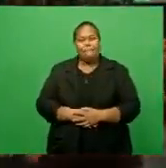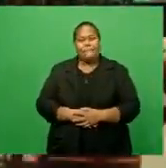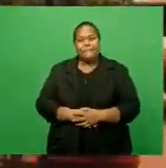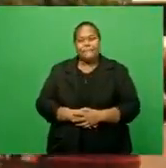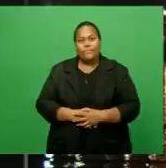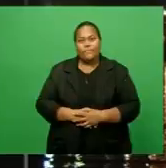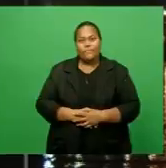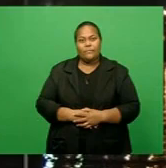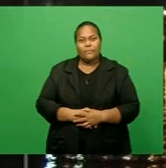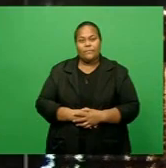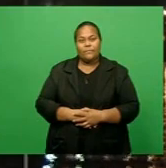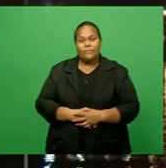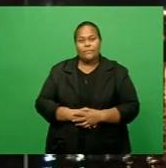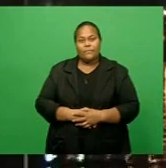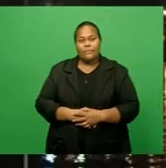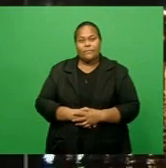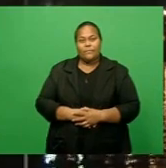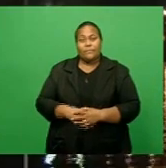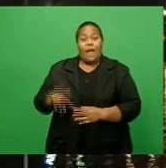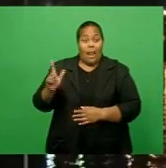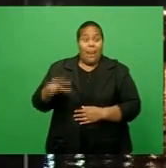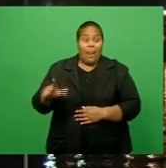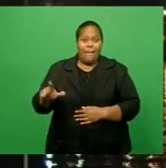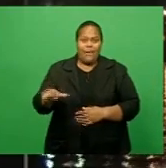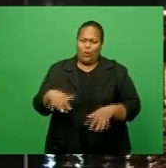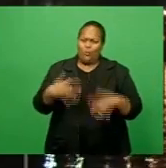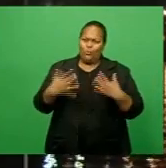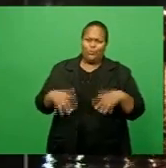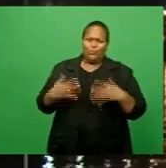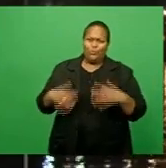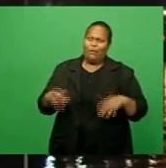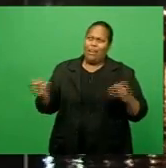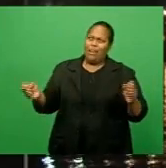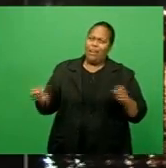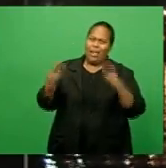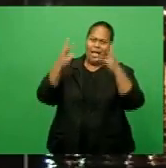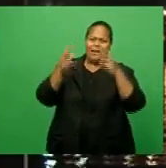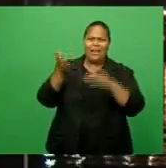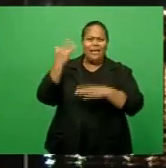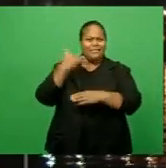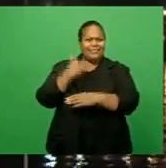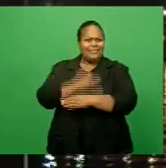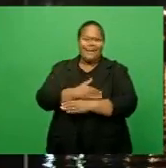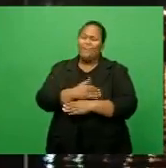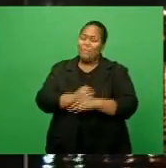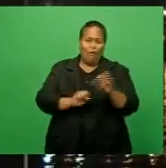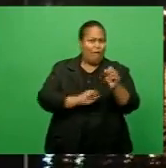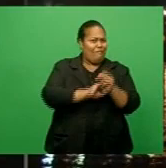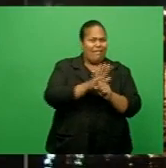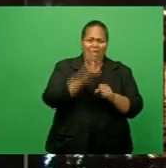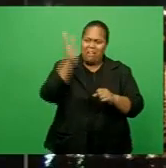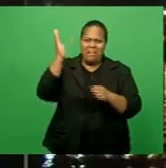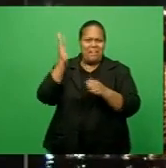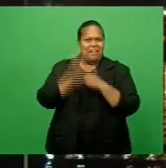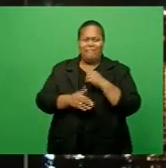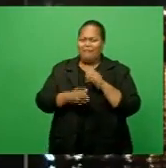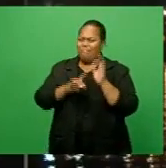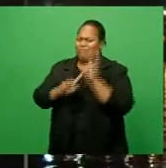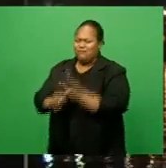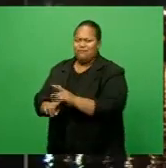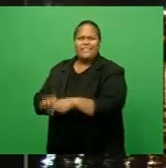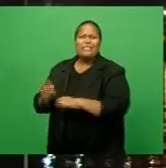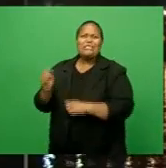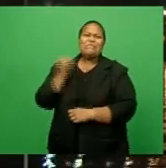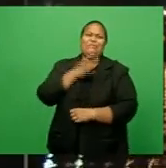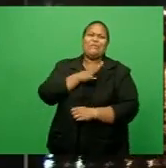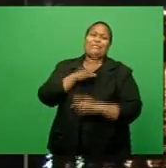FBC News. Lambasa was lit up last night as COVID-19 failed to dampen the festive spirit of families in the north. Fijians